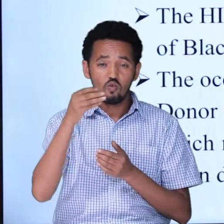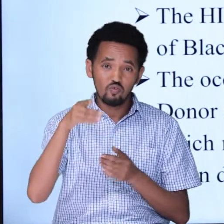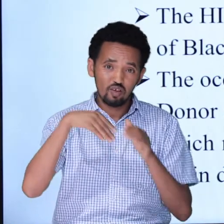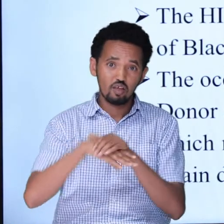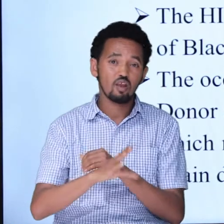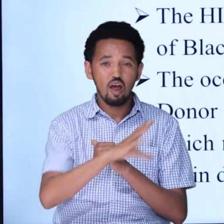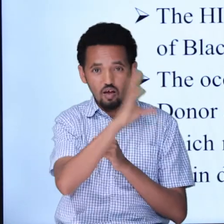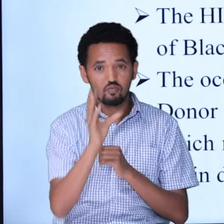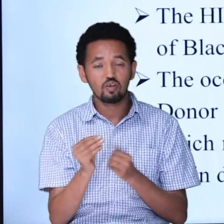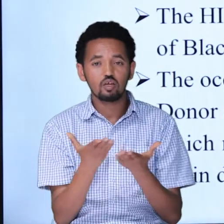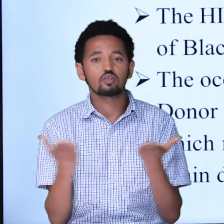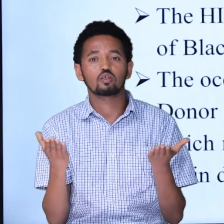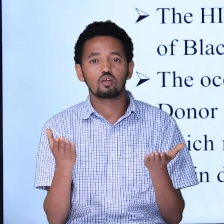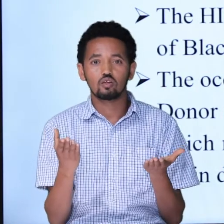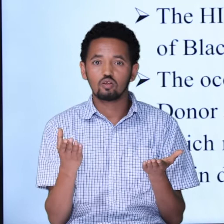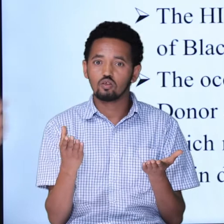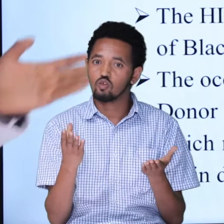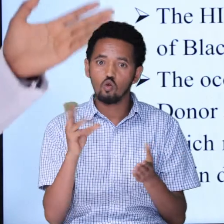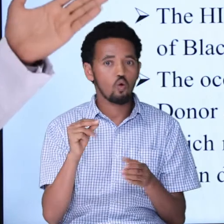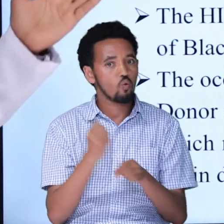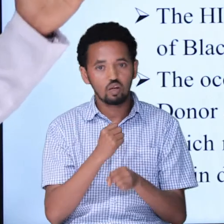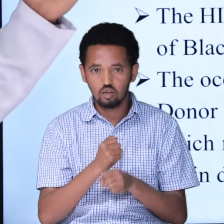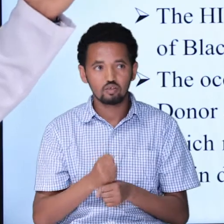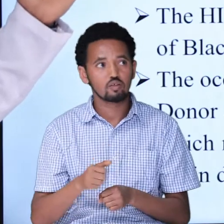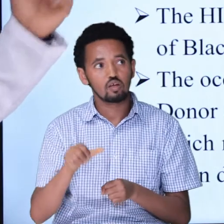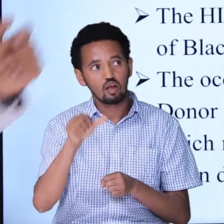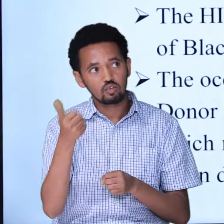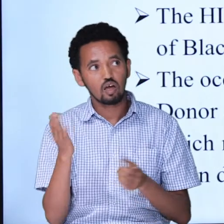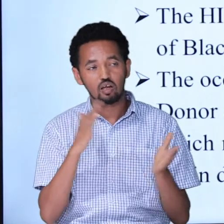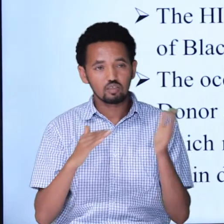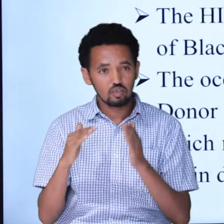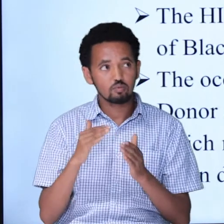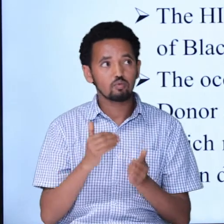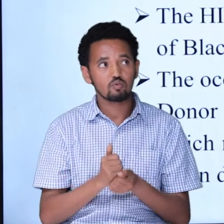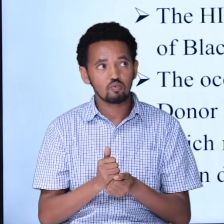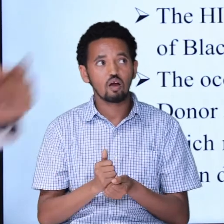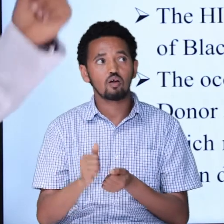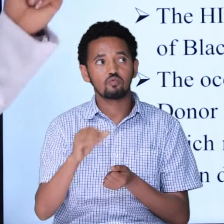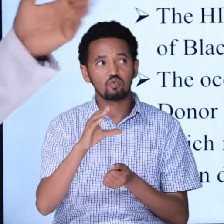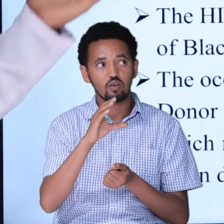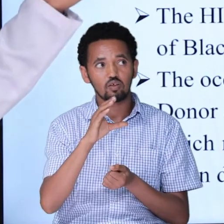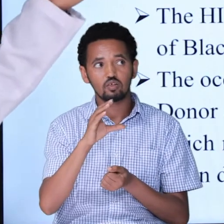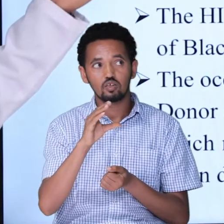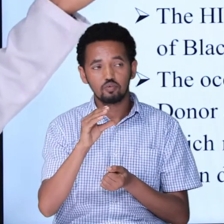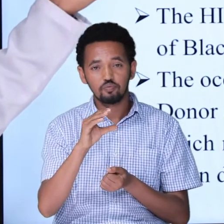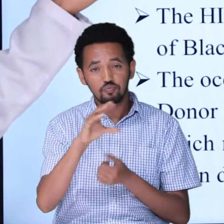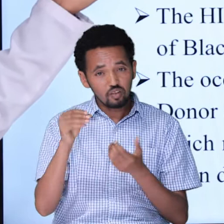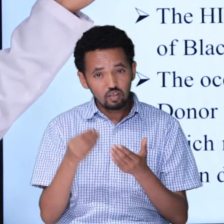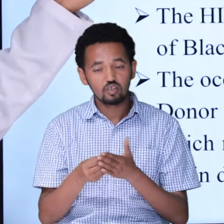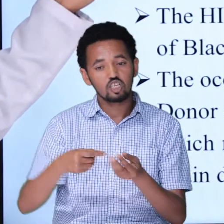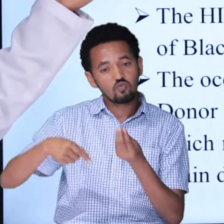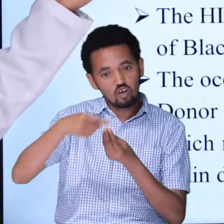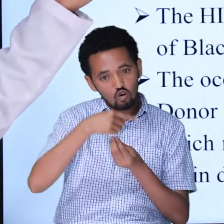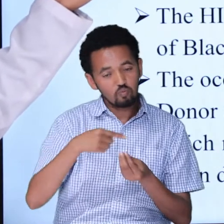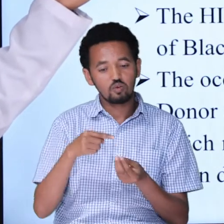work. The other one, crime. Crime was another problem of African countries. In addition to crime,